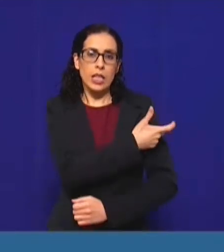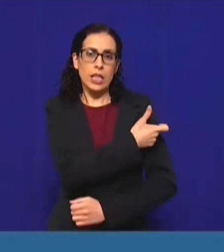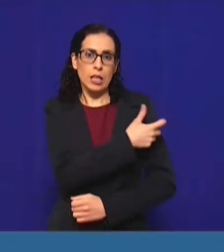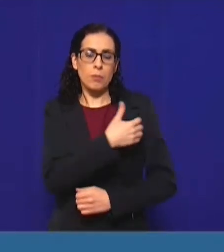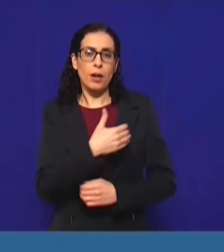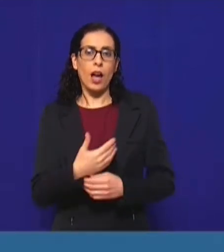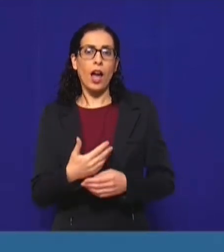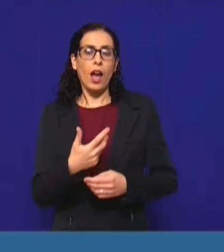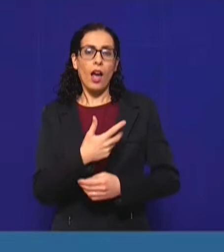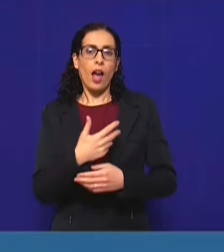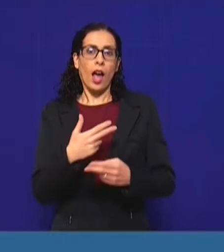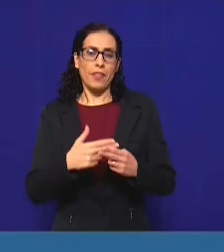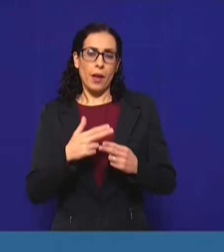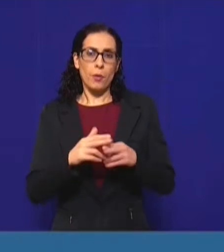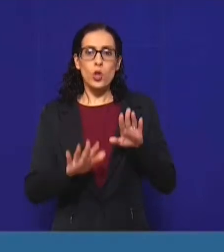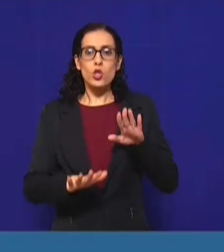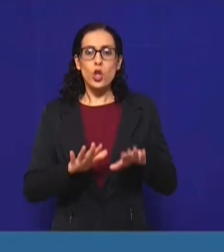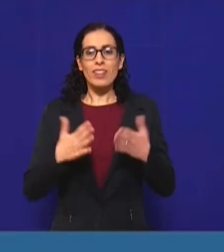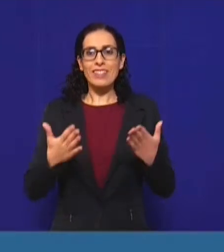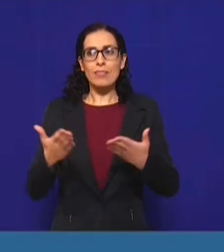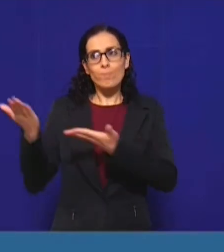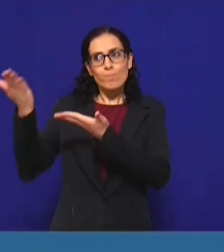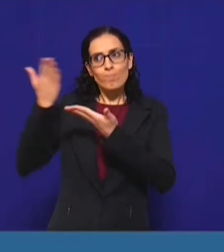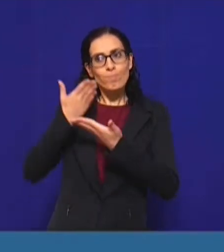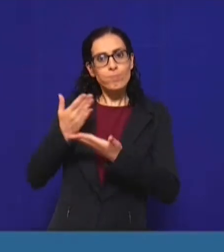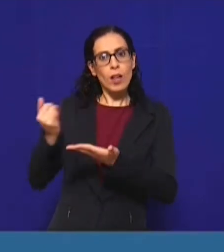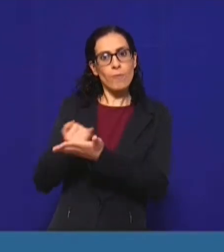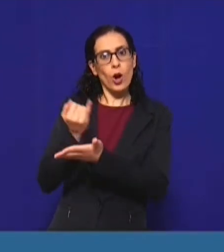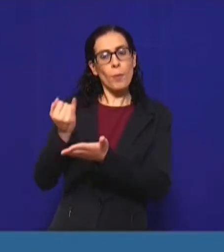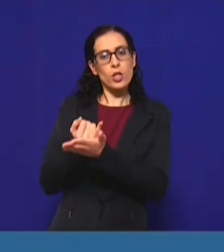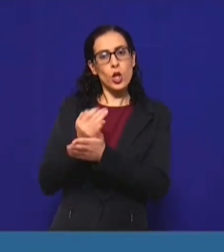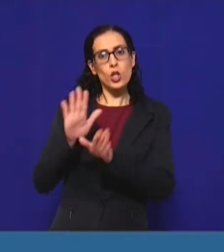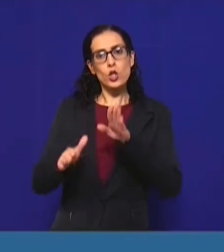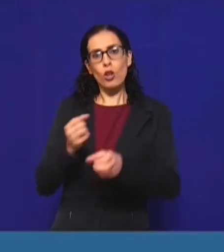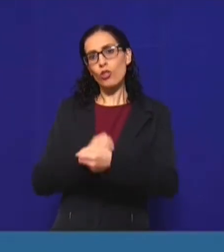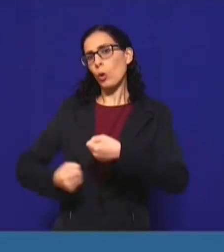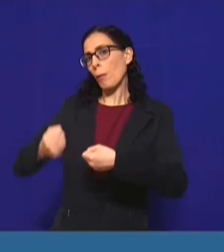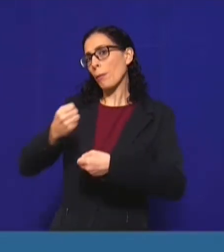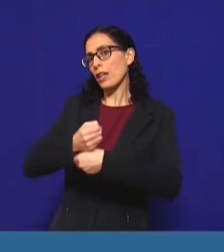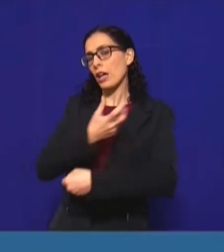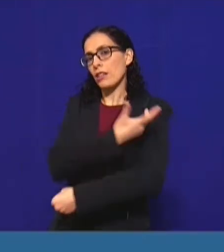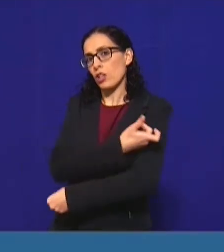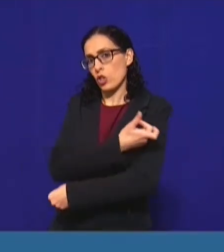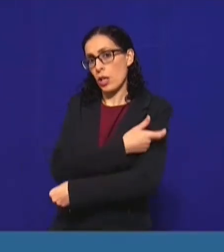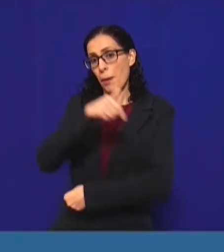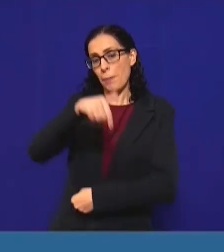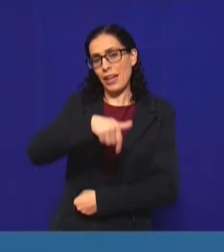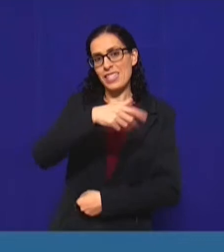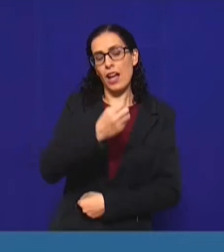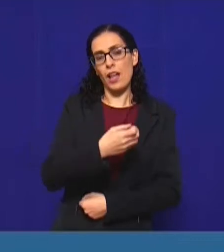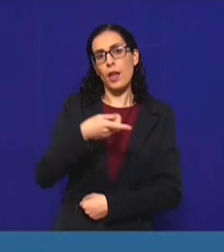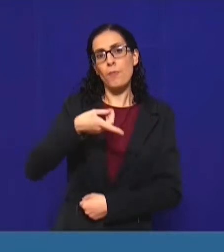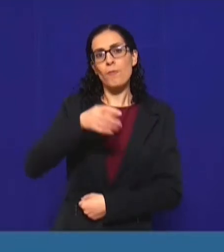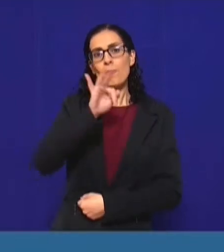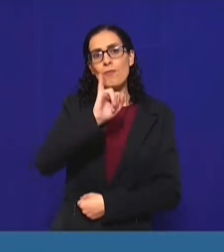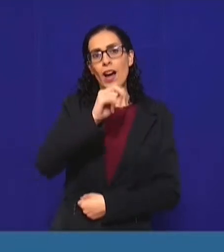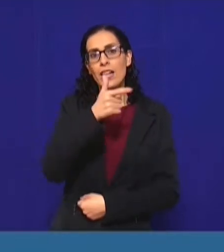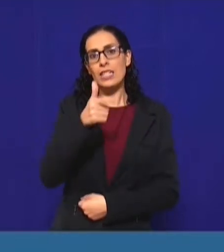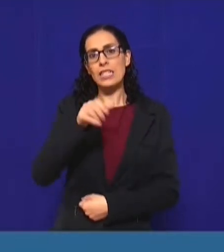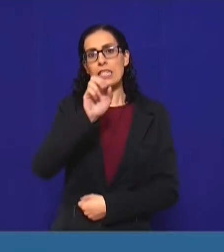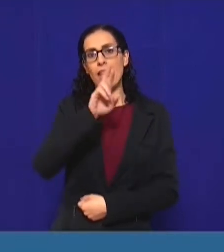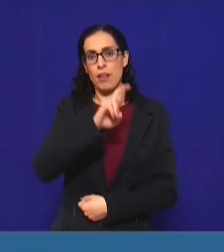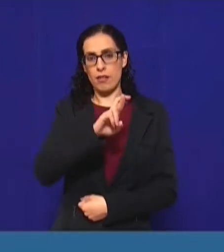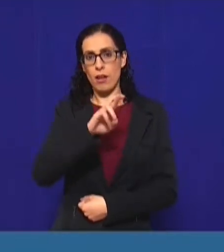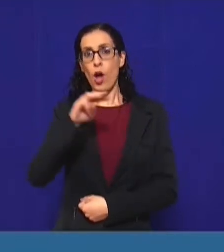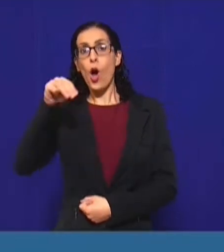skont ukoll l-istruzzjonijiet li għandna tal-manufatturi u bħalissa qegħdin nużaw il-Pfizer, il-Moderna u l-AstraZeneca li